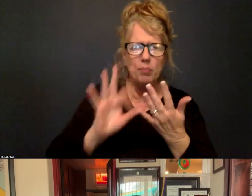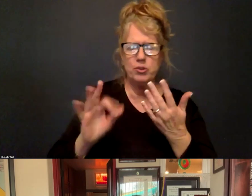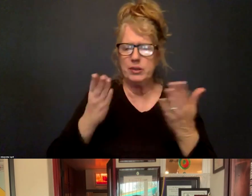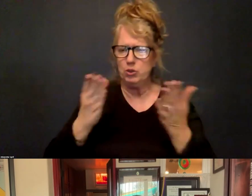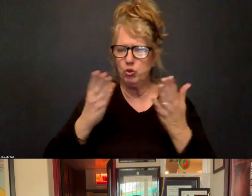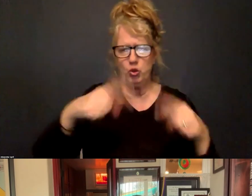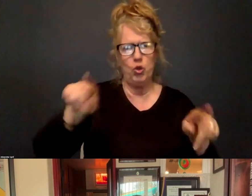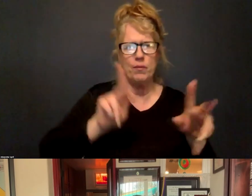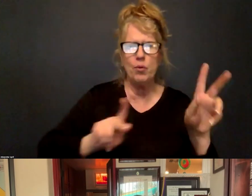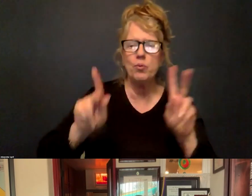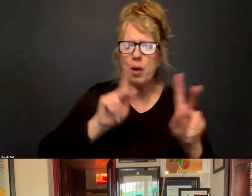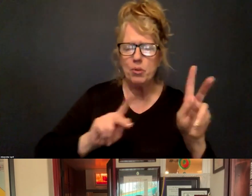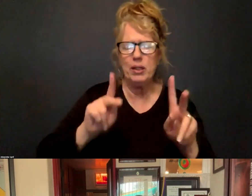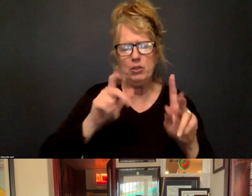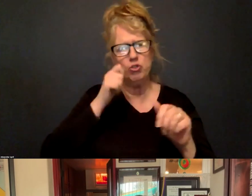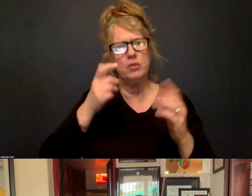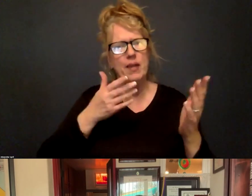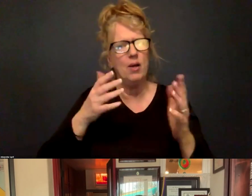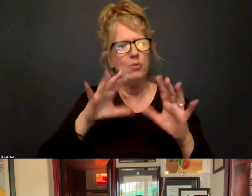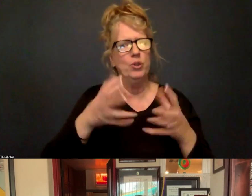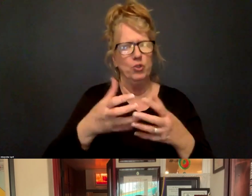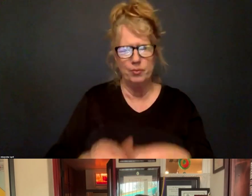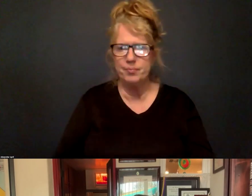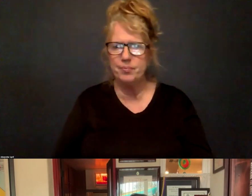as well as options that serve all populations.